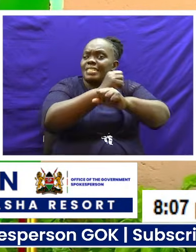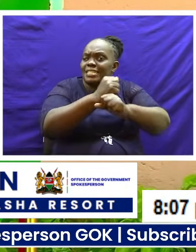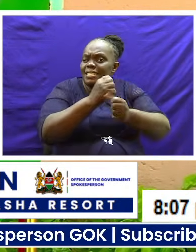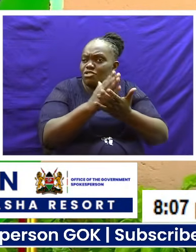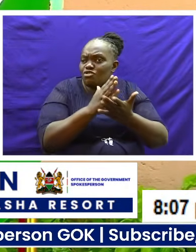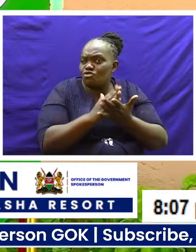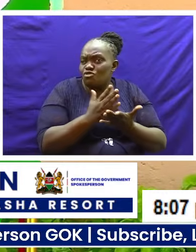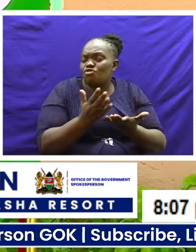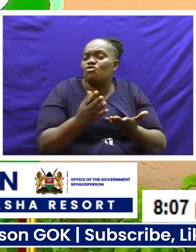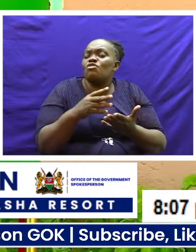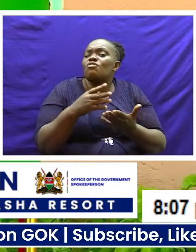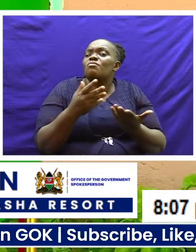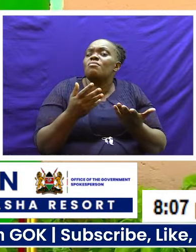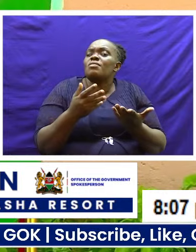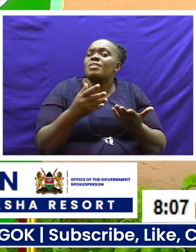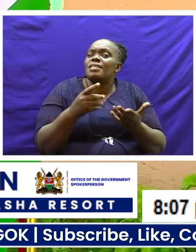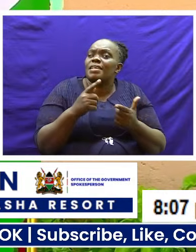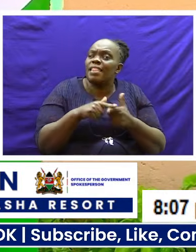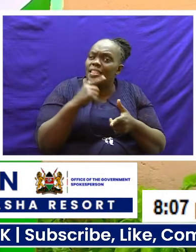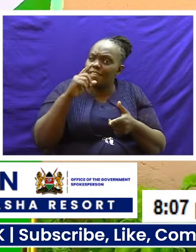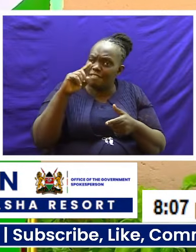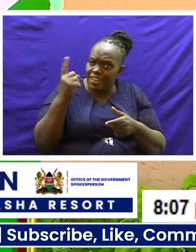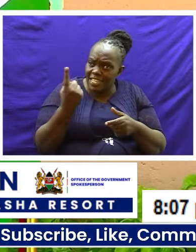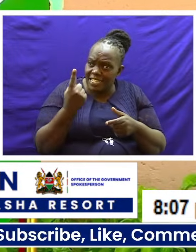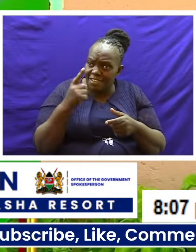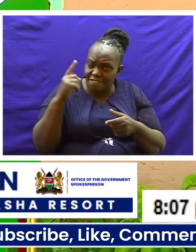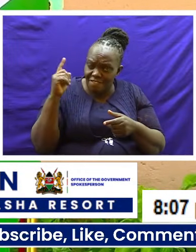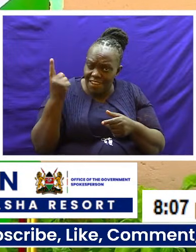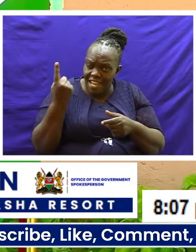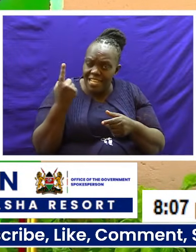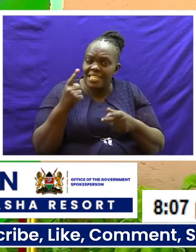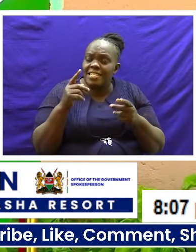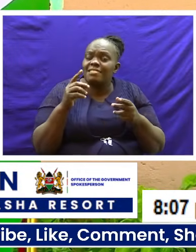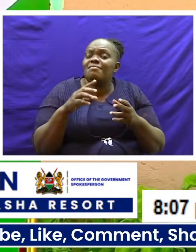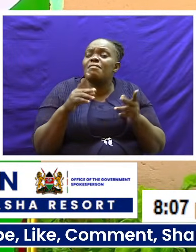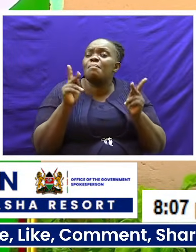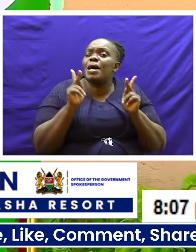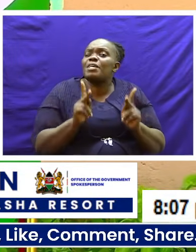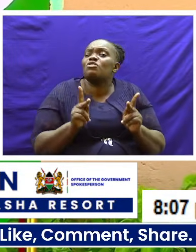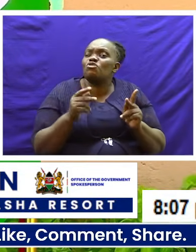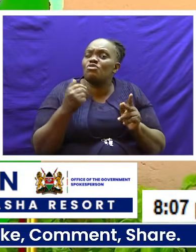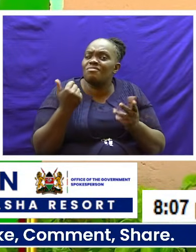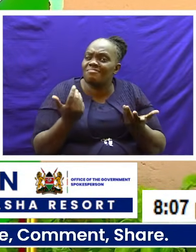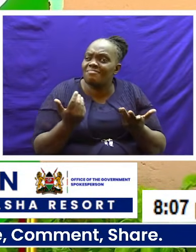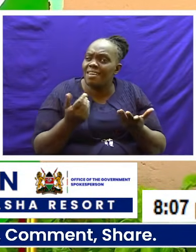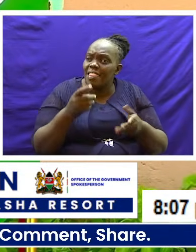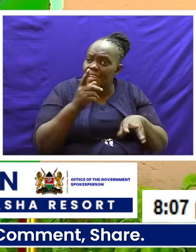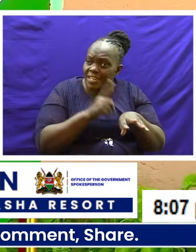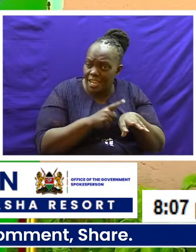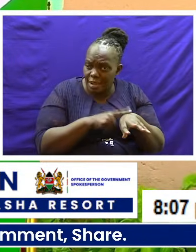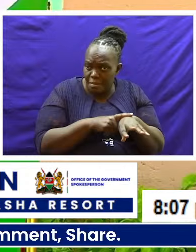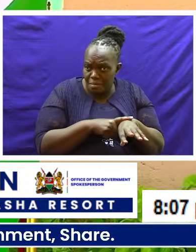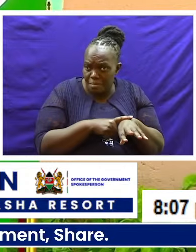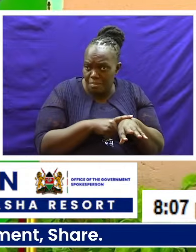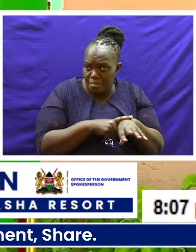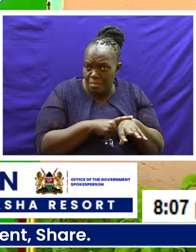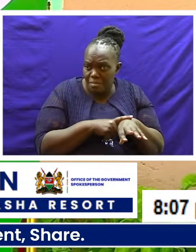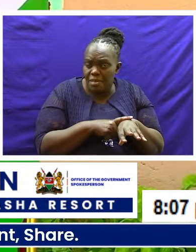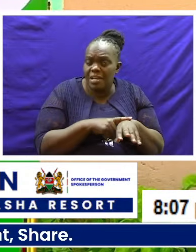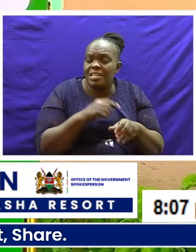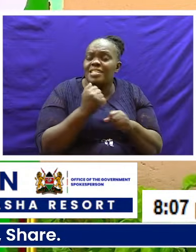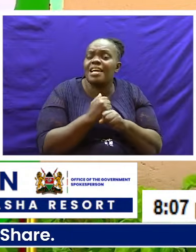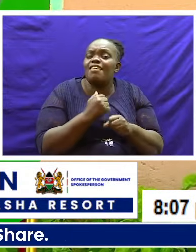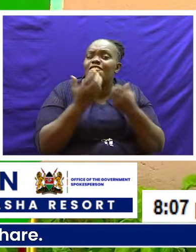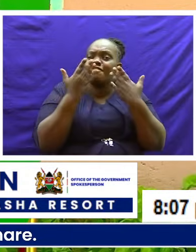education. Precisely. Wow. So by first casualty of that. I was the first casualty. Yes. So by the time I was done